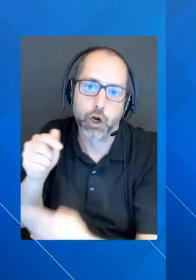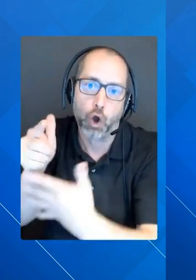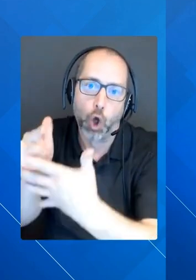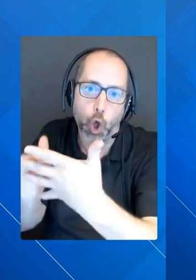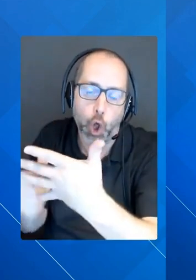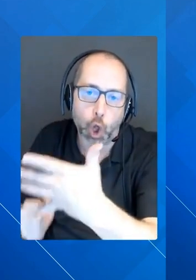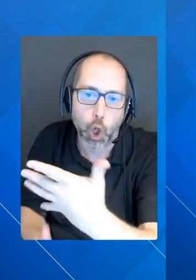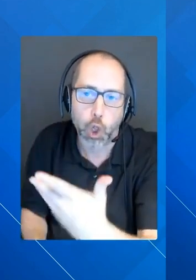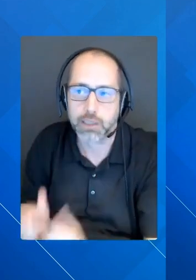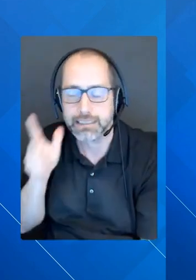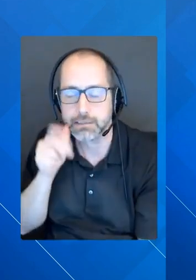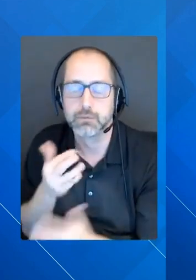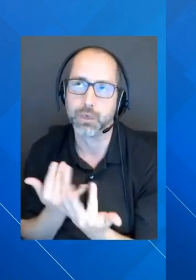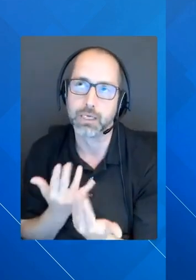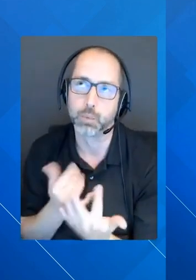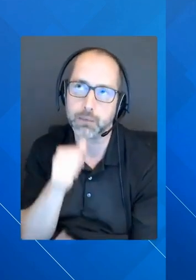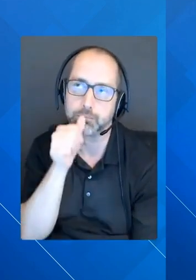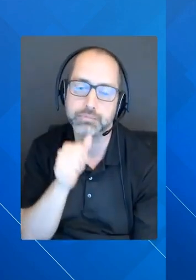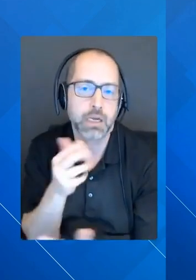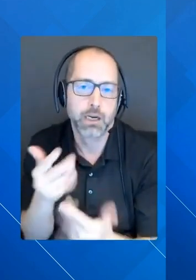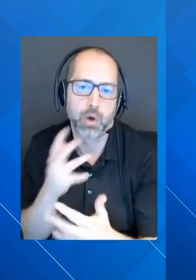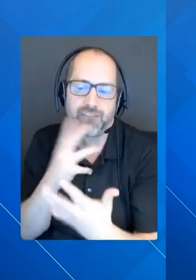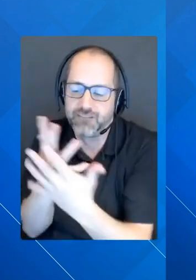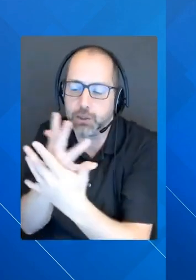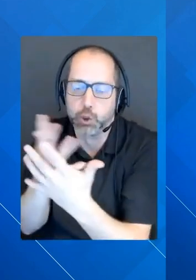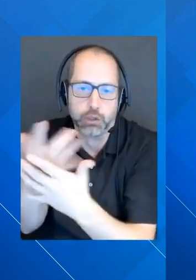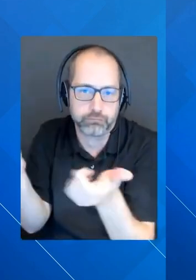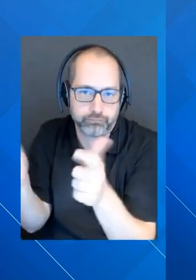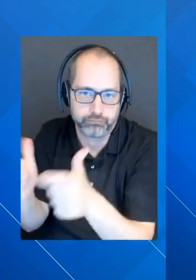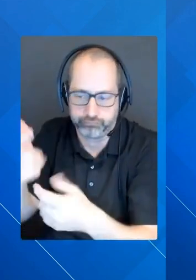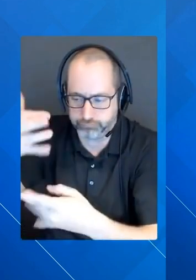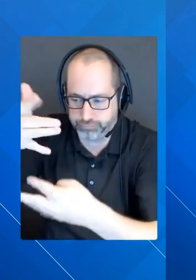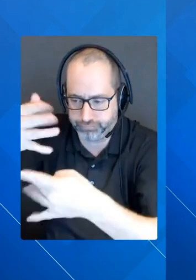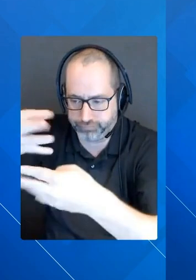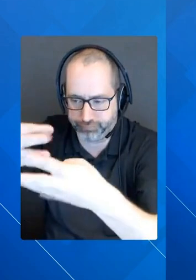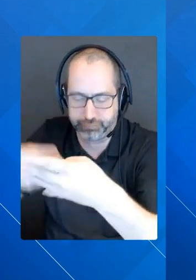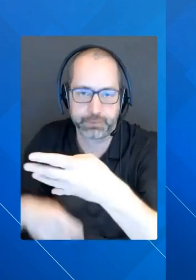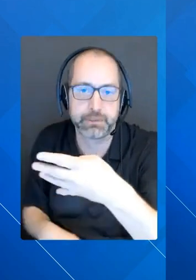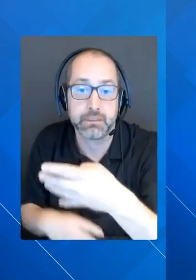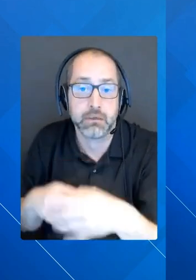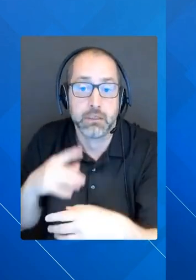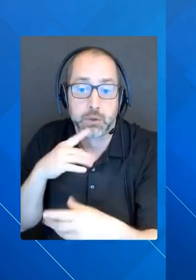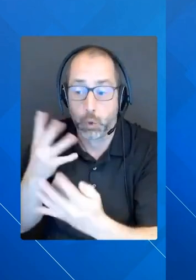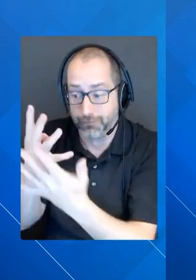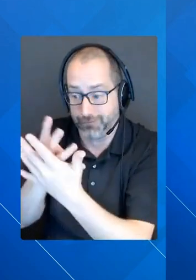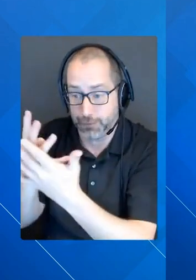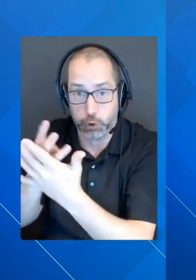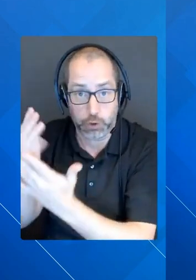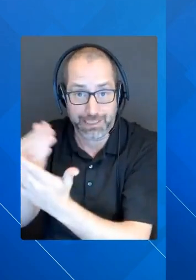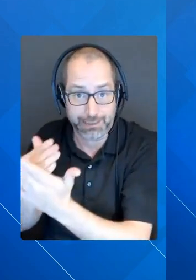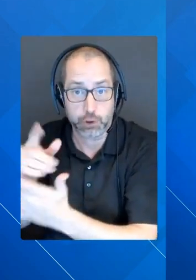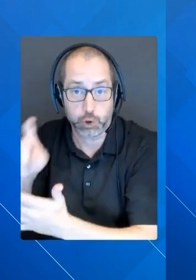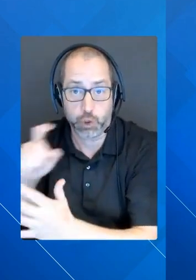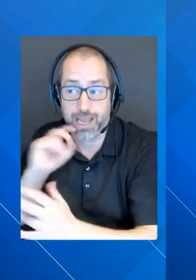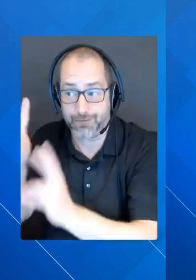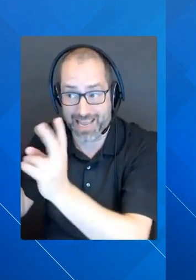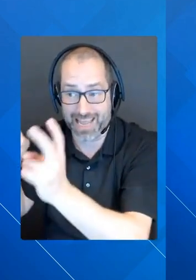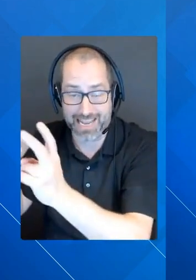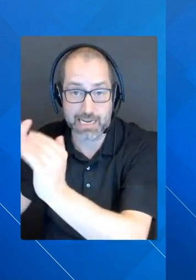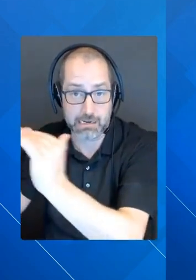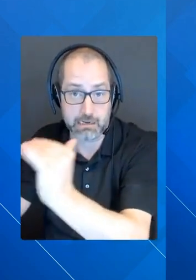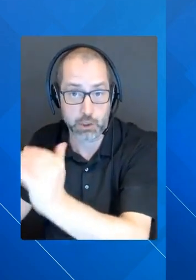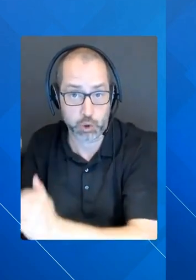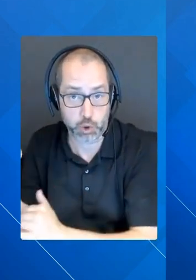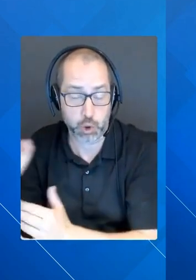individually. Let me see if I can filter these results. A filter section should have a heading, so I'll look